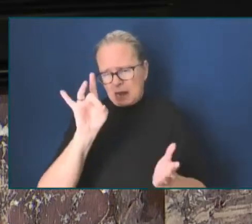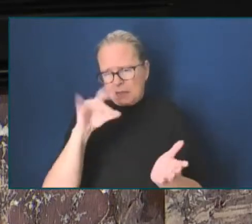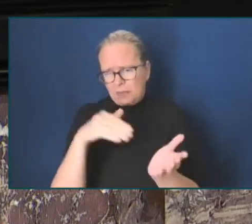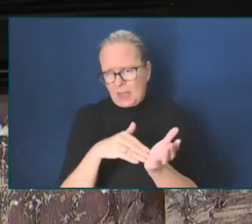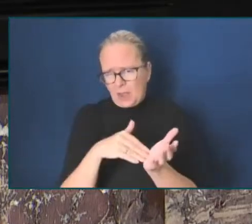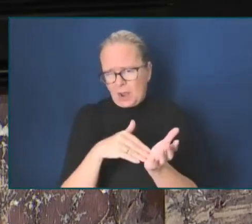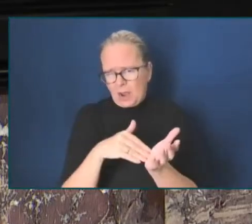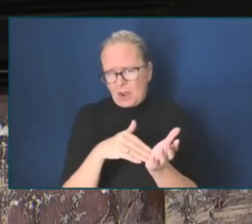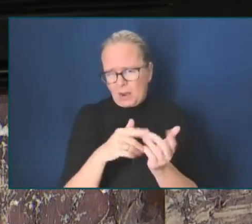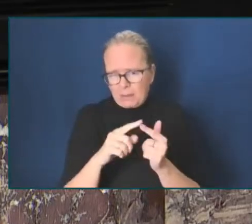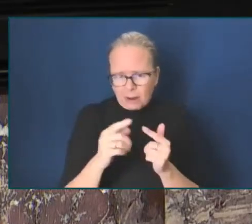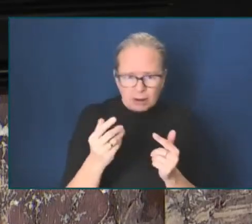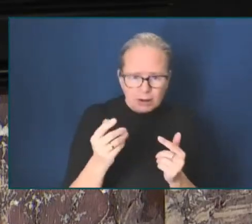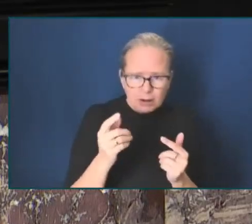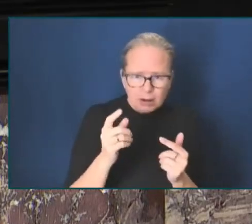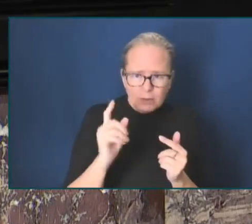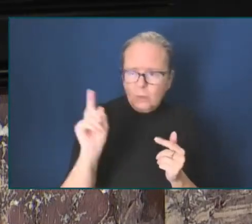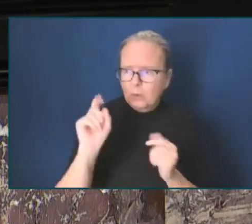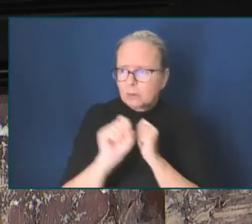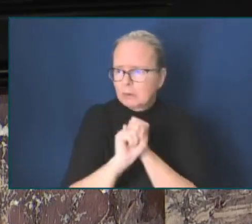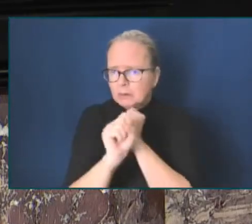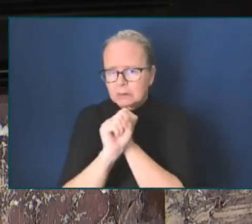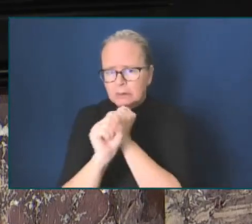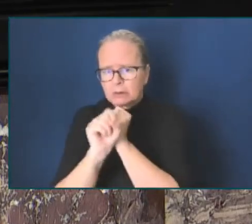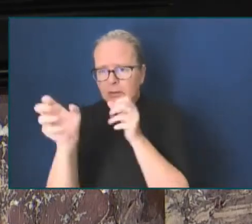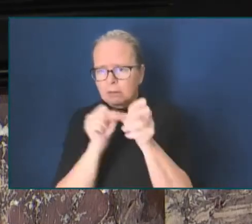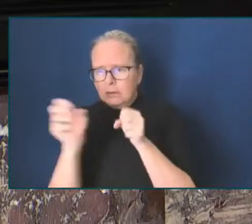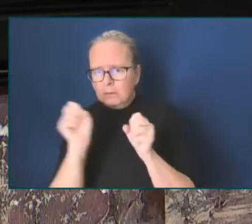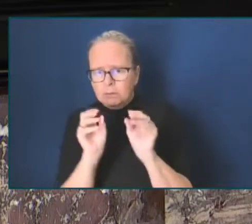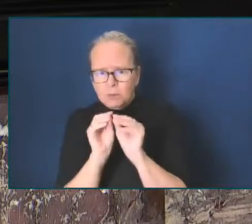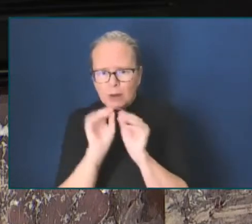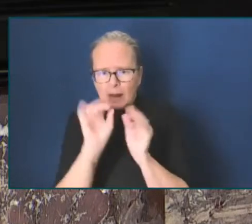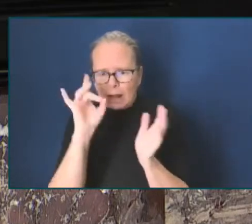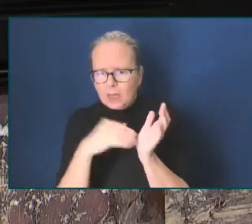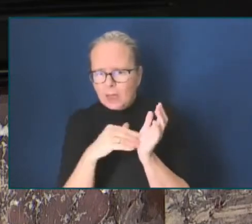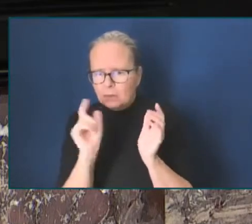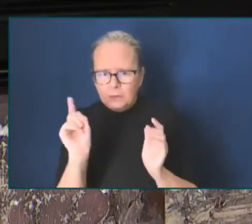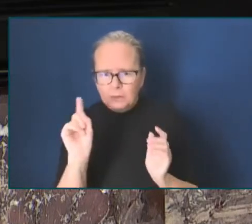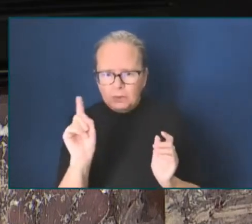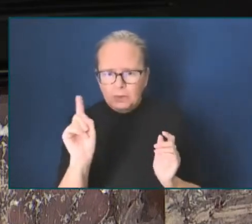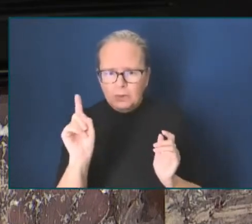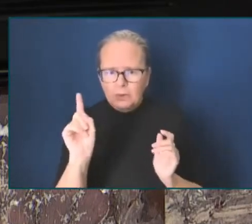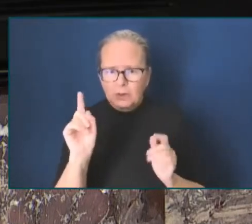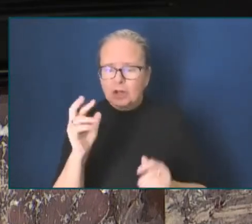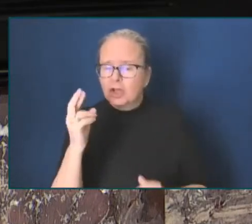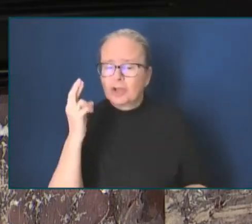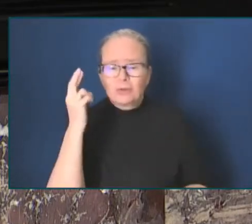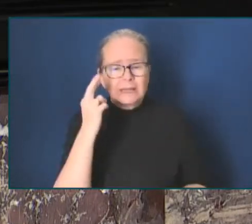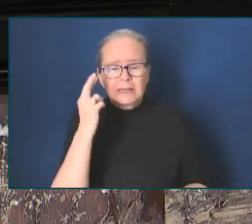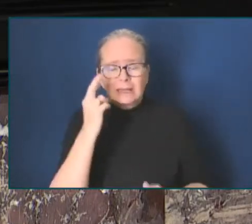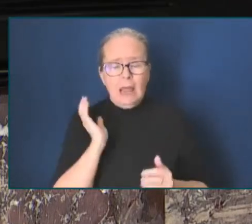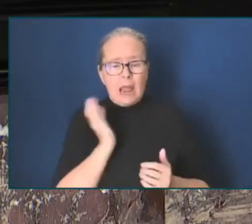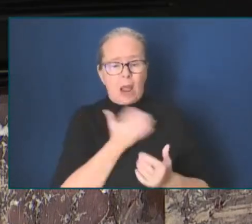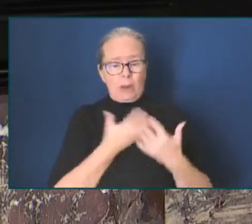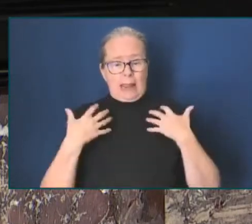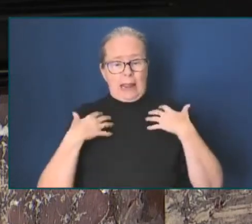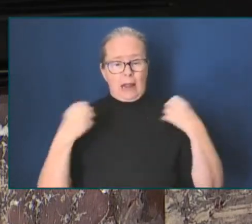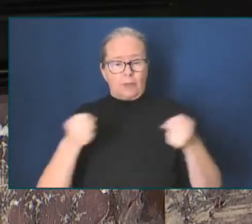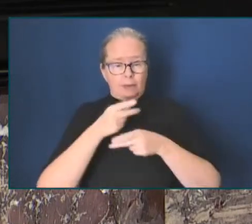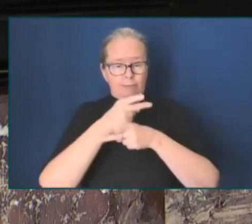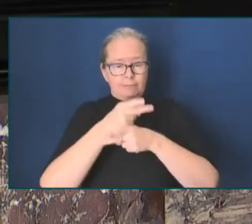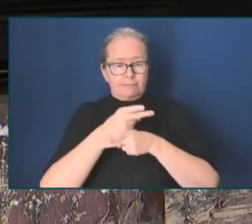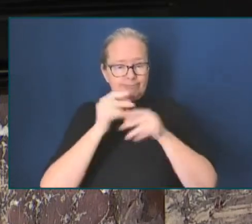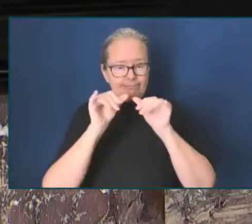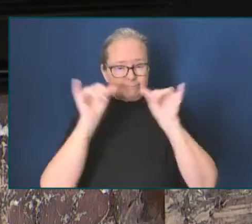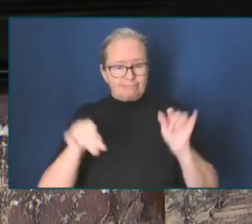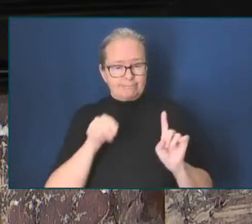a recent report showed that our healthcare system is the second most expensive in the world for universal healthcare. Yet we